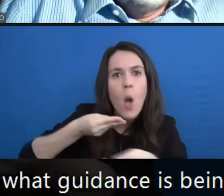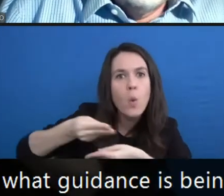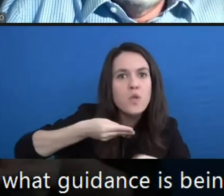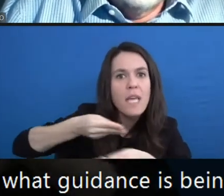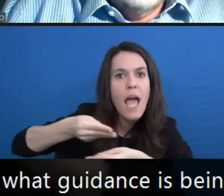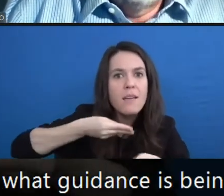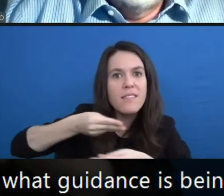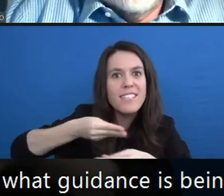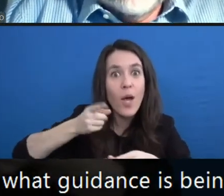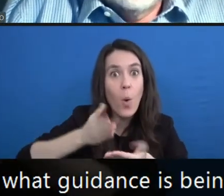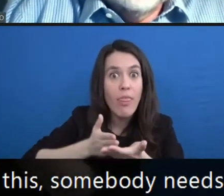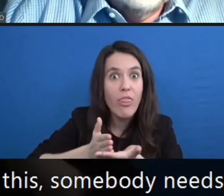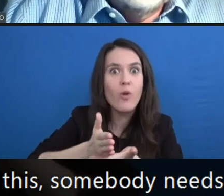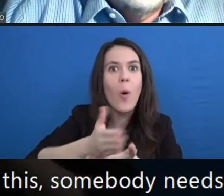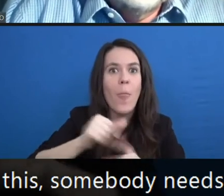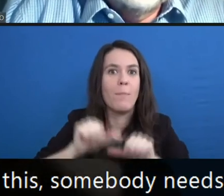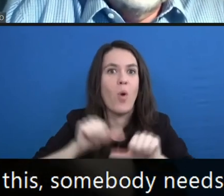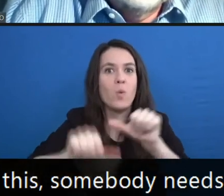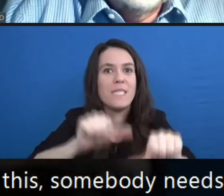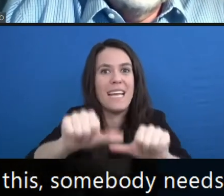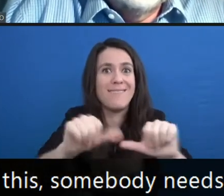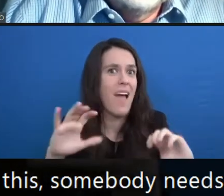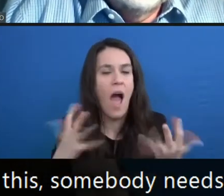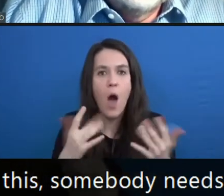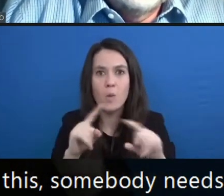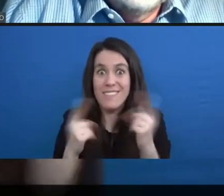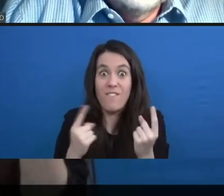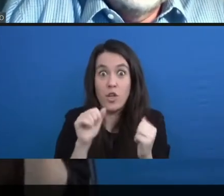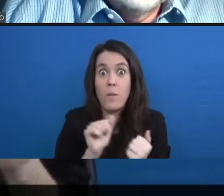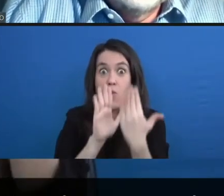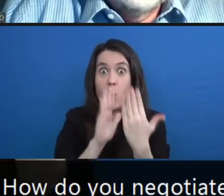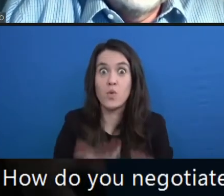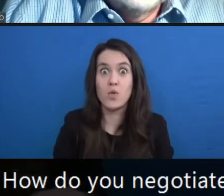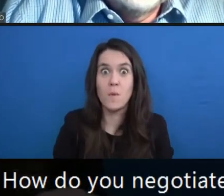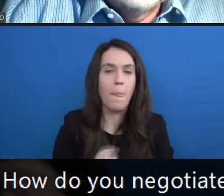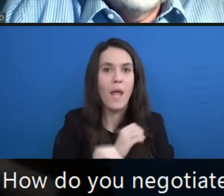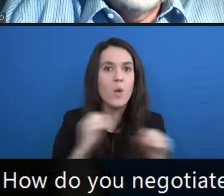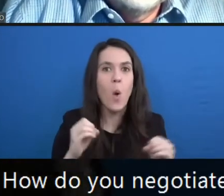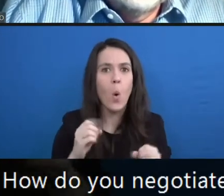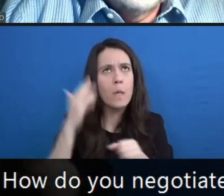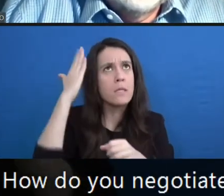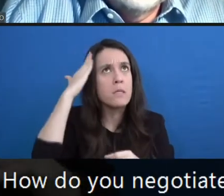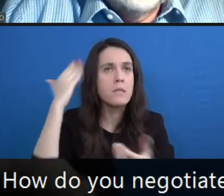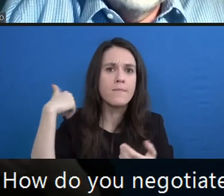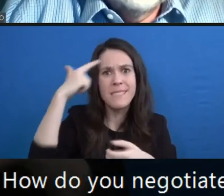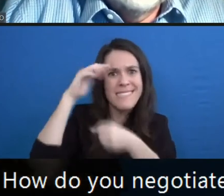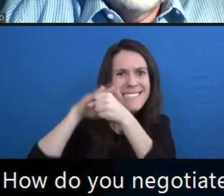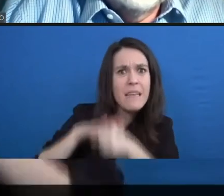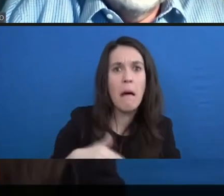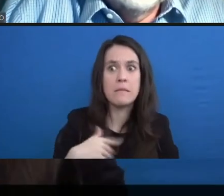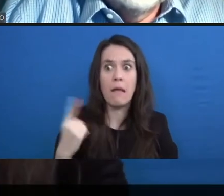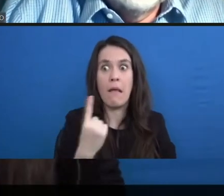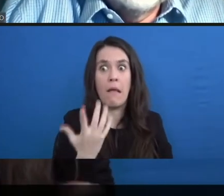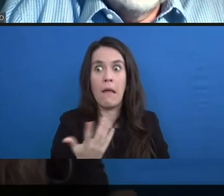get through these processes and you have to ask for a different approach without the stigma bell going on that says, oh, we've got a disabled one here, what do we